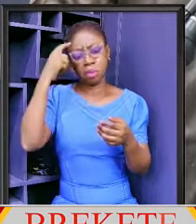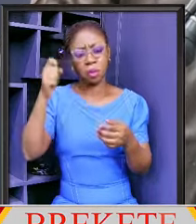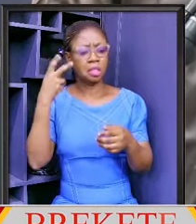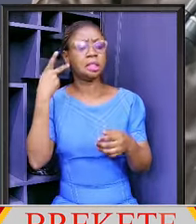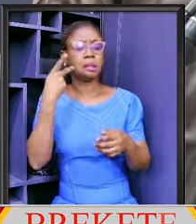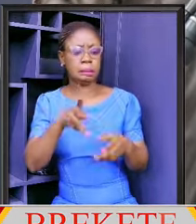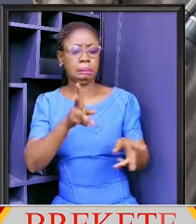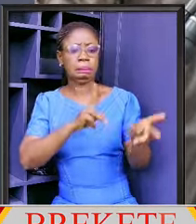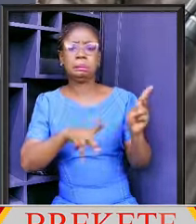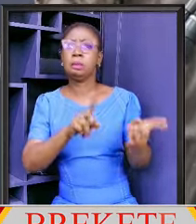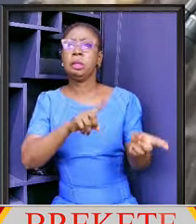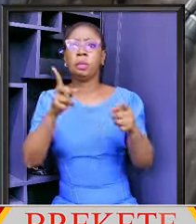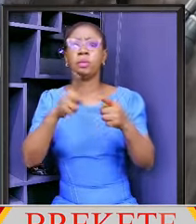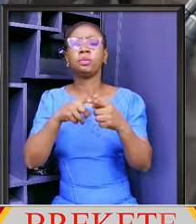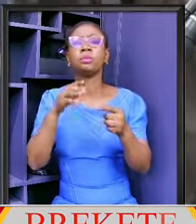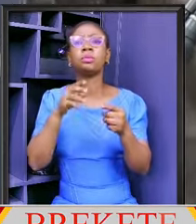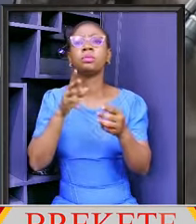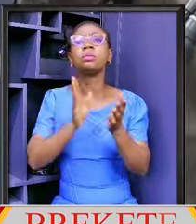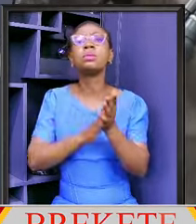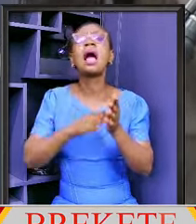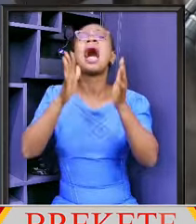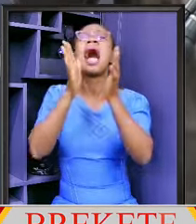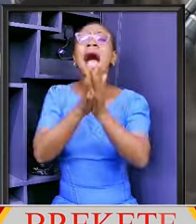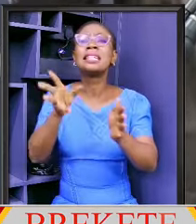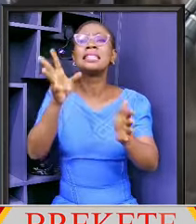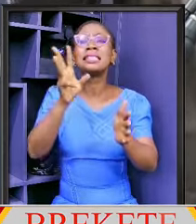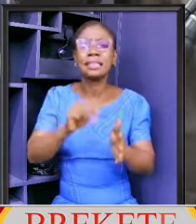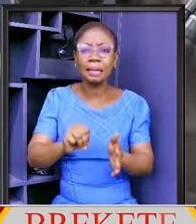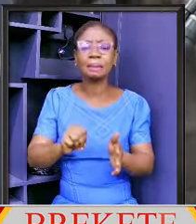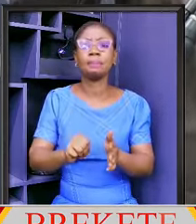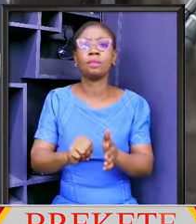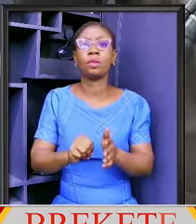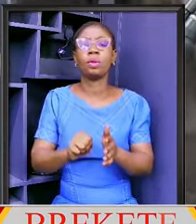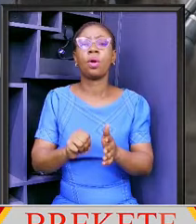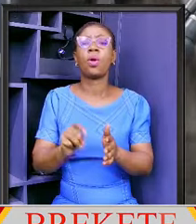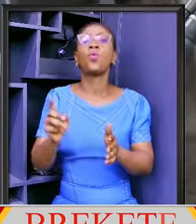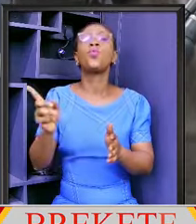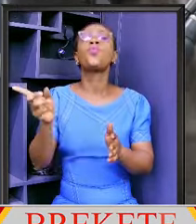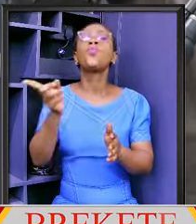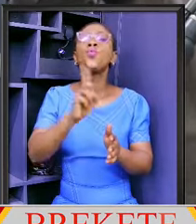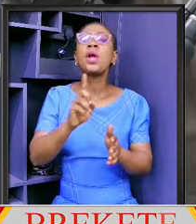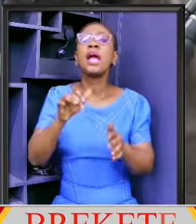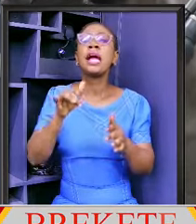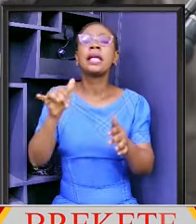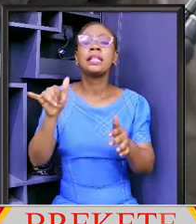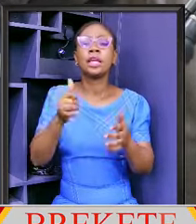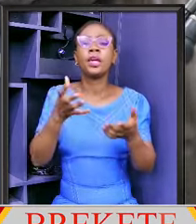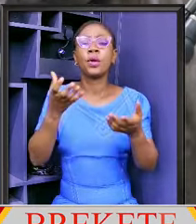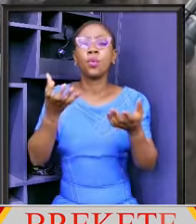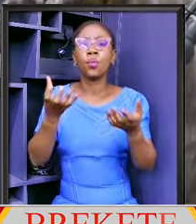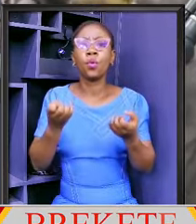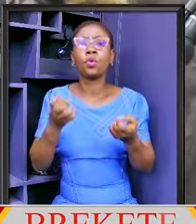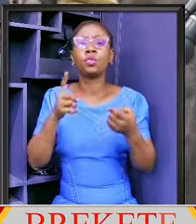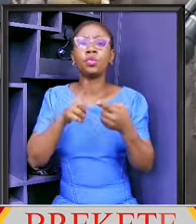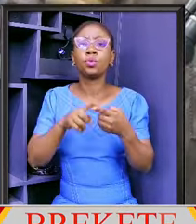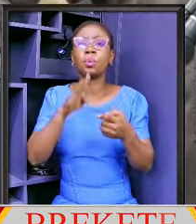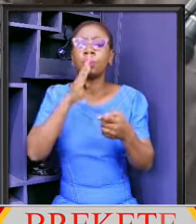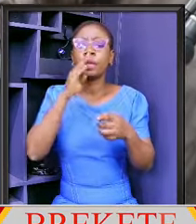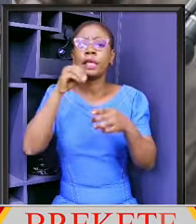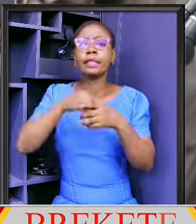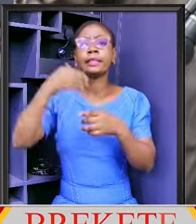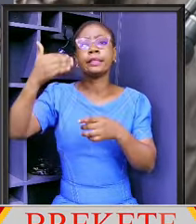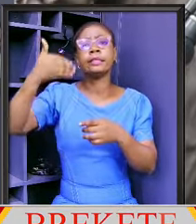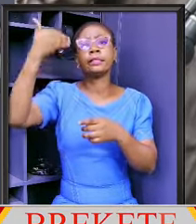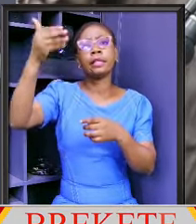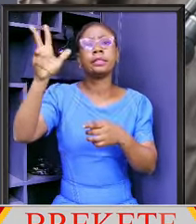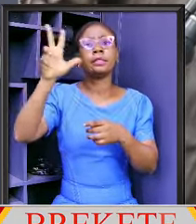them, may they tell you where they won't be. Where they want make their life day. in the next